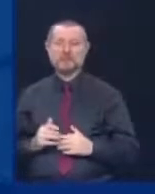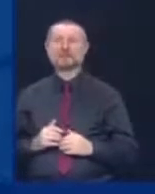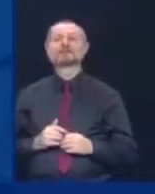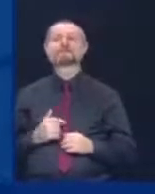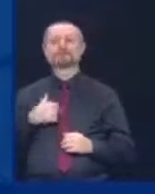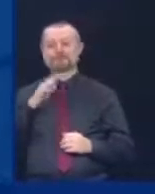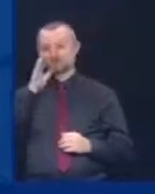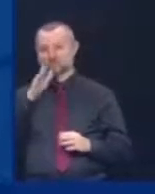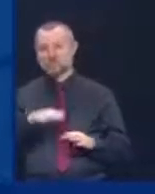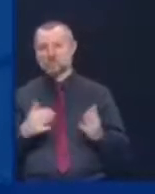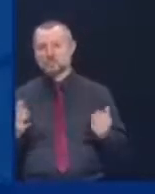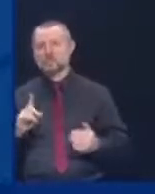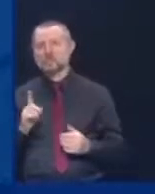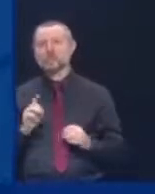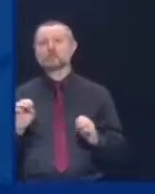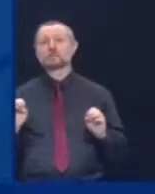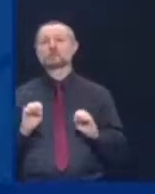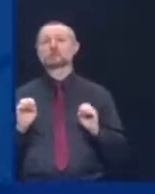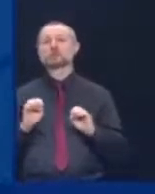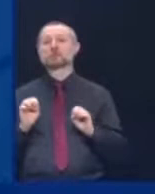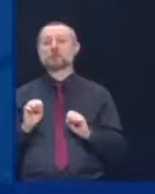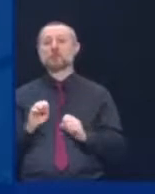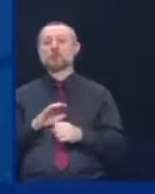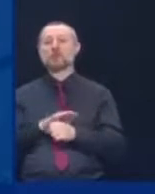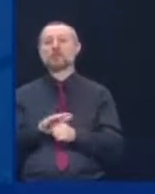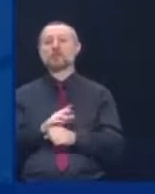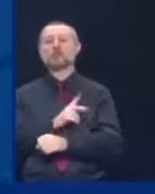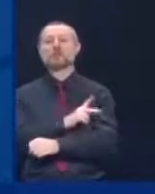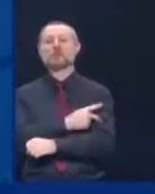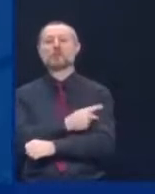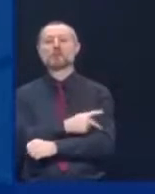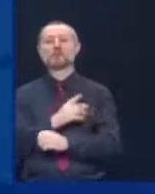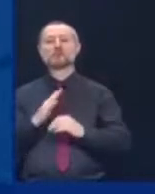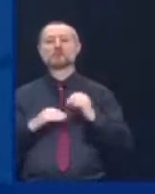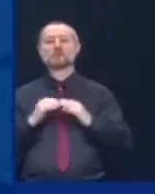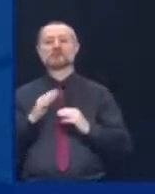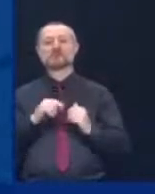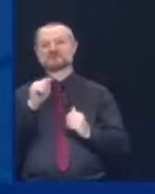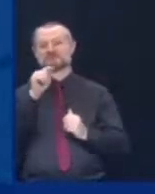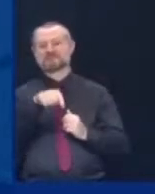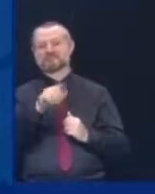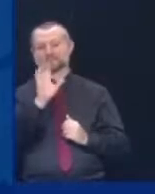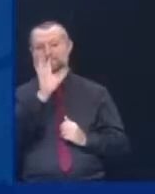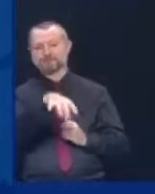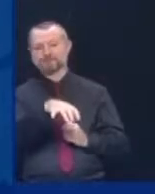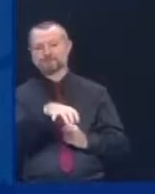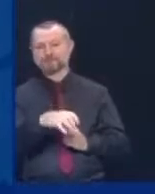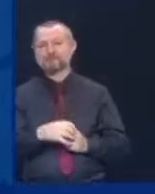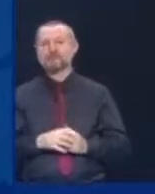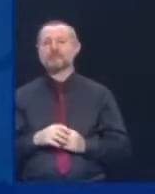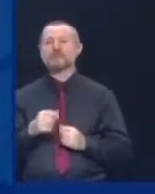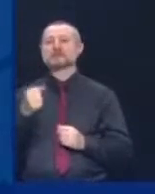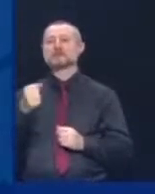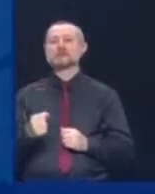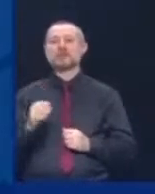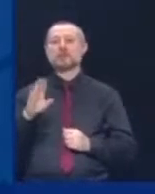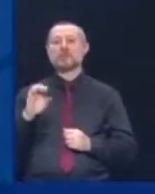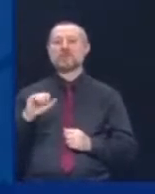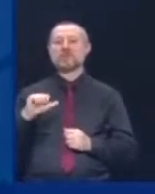an emergency COVID patient facility at South Beach on Staten